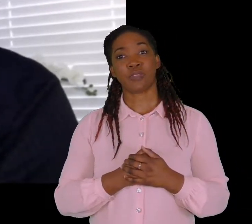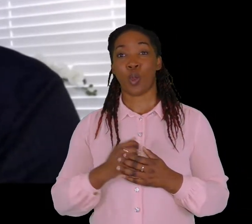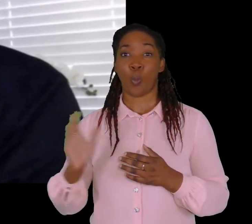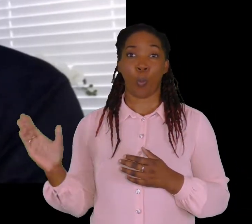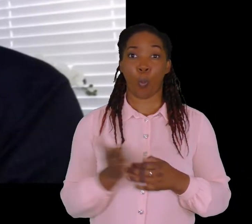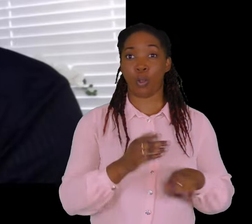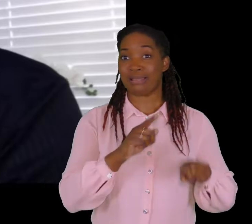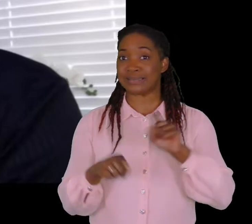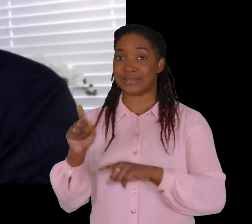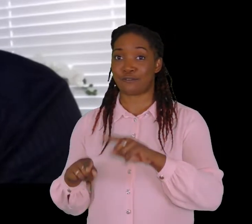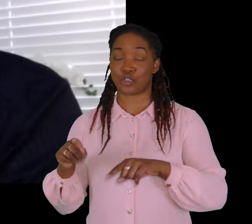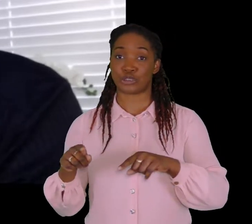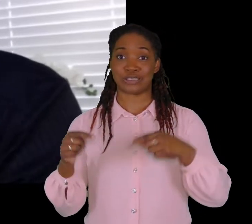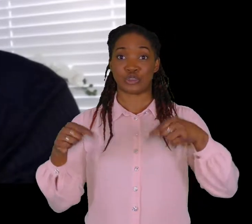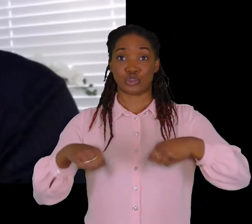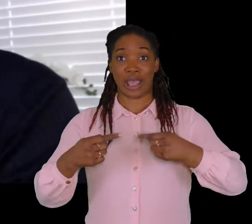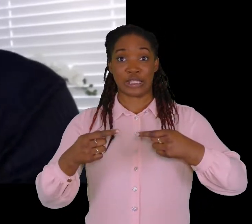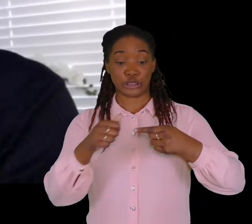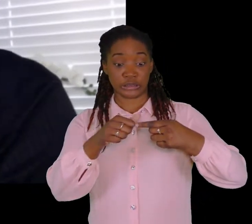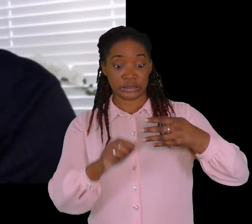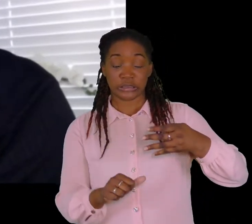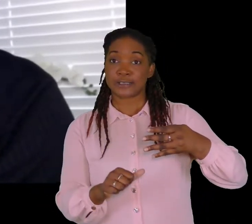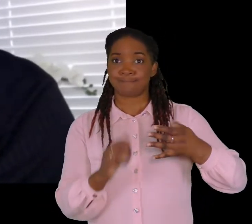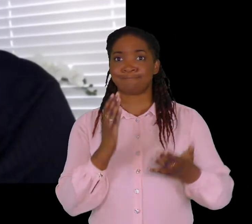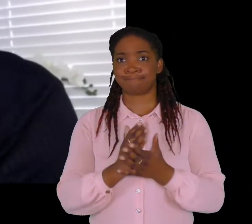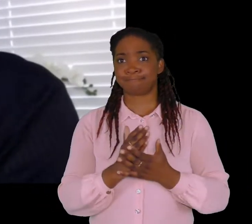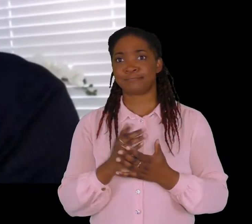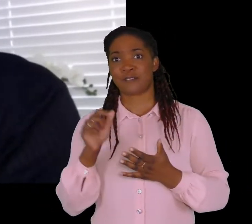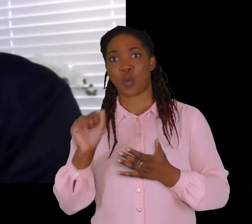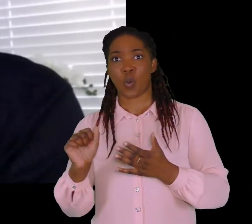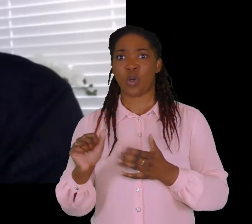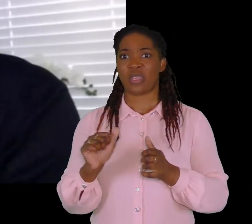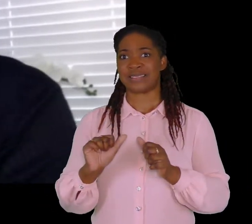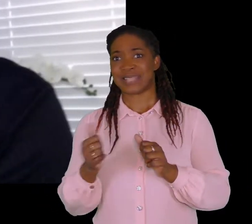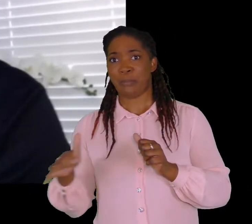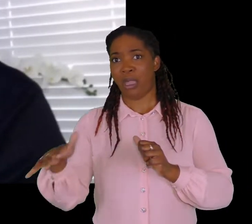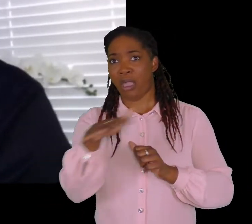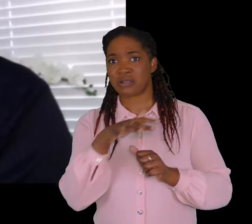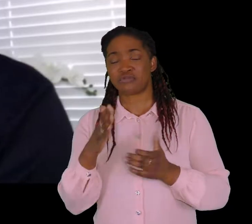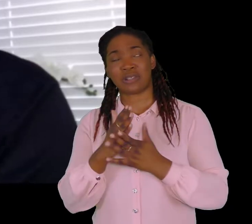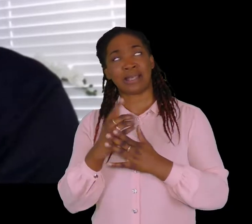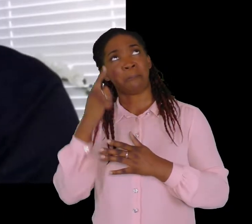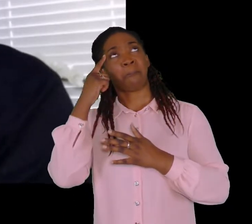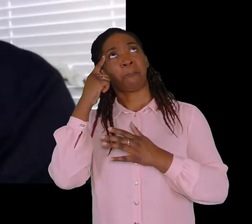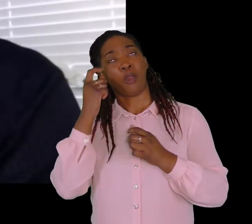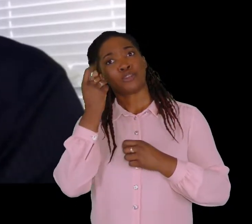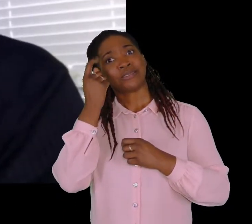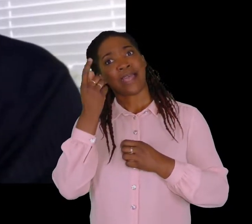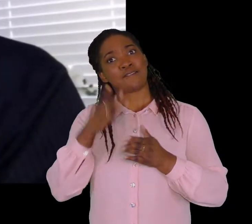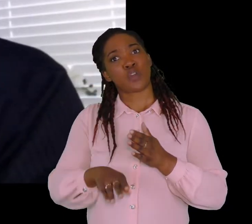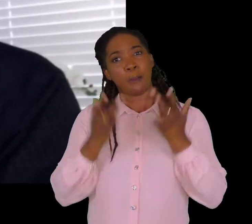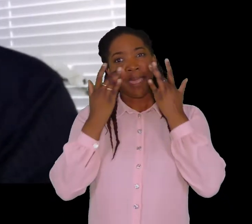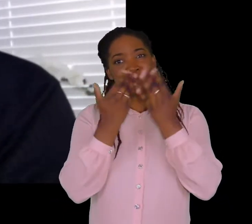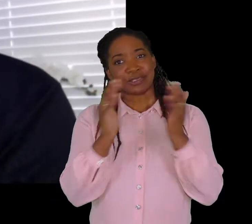Collectively, these challenges at different stages of an artist-led organization, Panchayat enabled a pragmatic understanding that emerges from exhibition